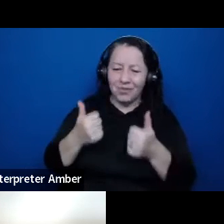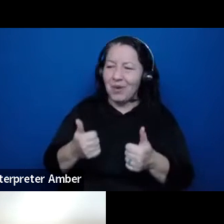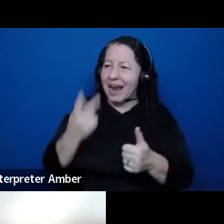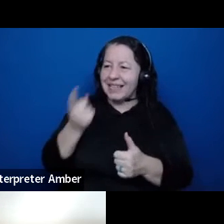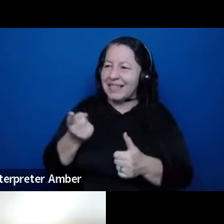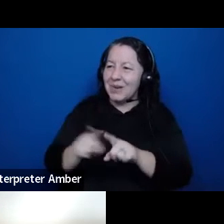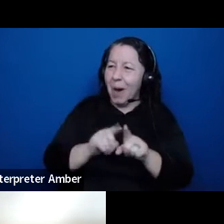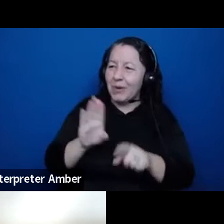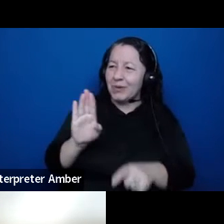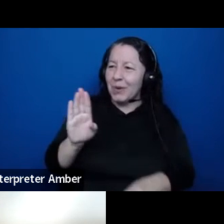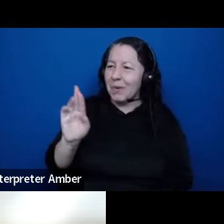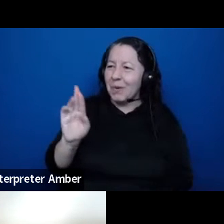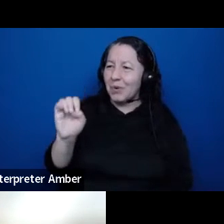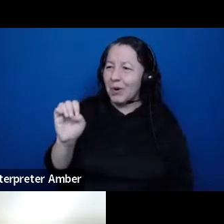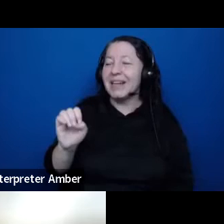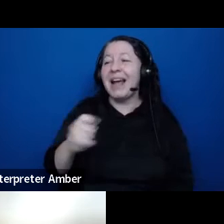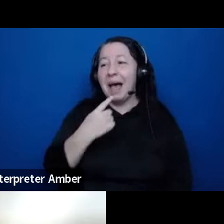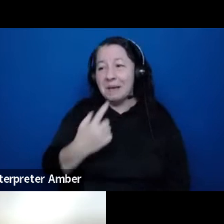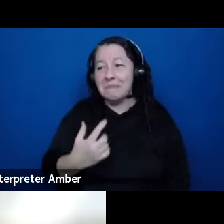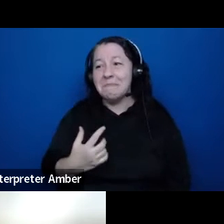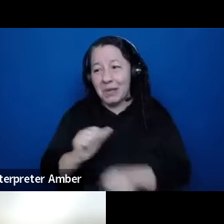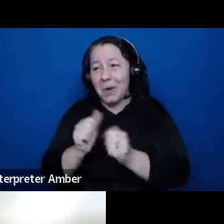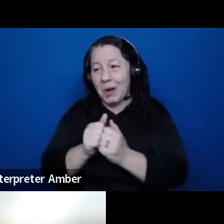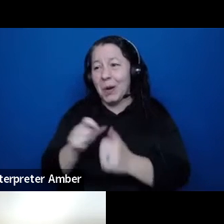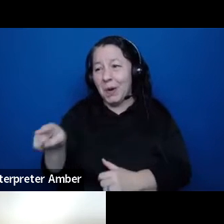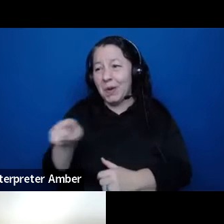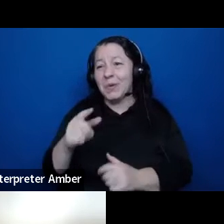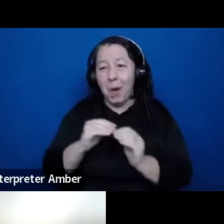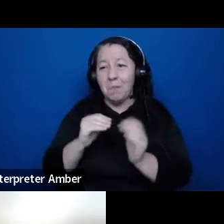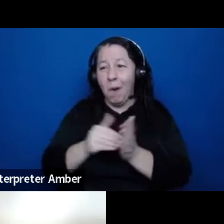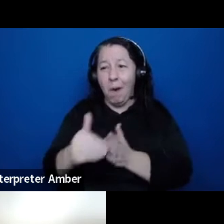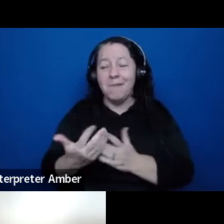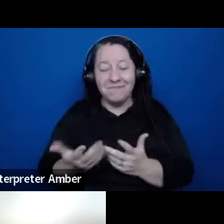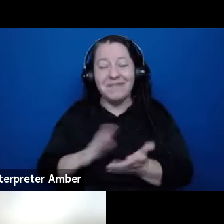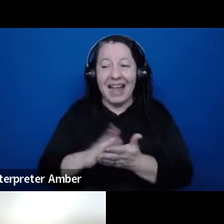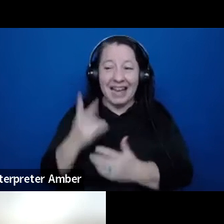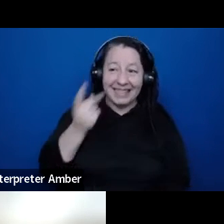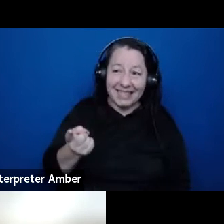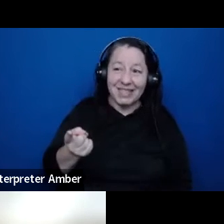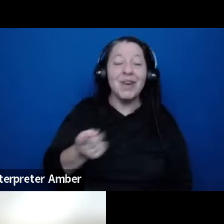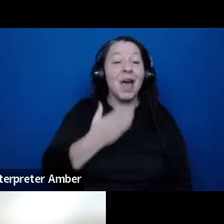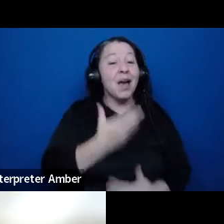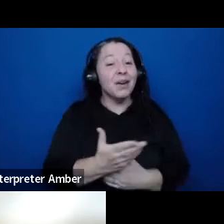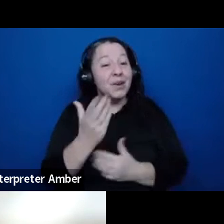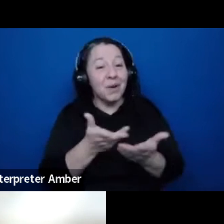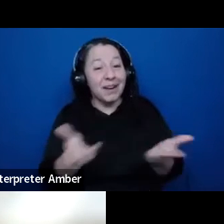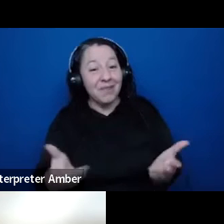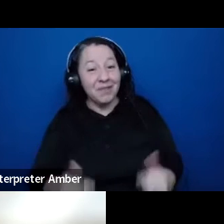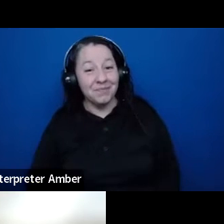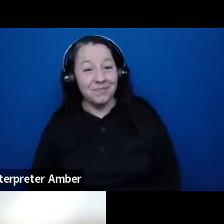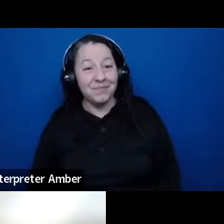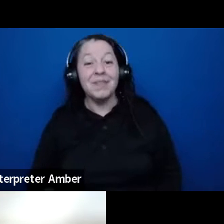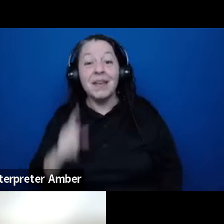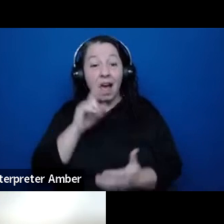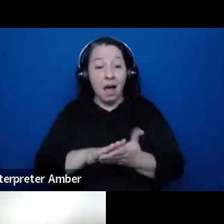Brooke. I do miss networking with you more frequently, so it's nice to see you. And good morning to everyone. I believe this